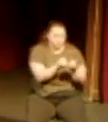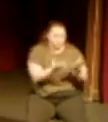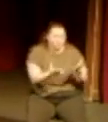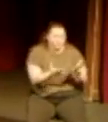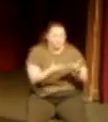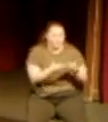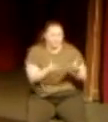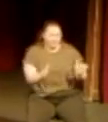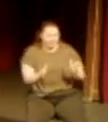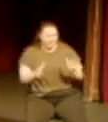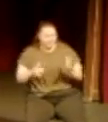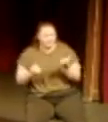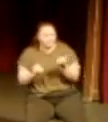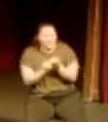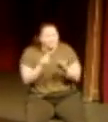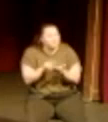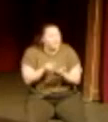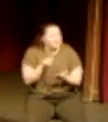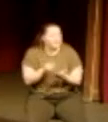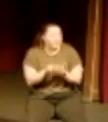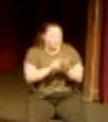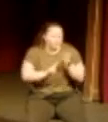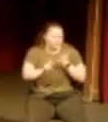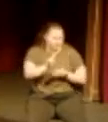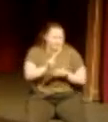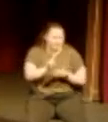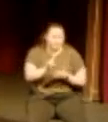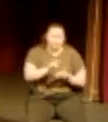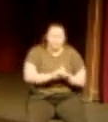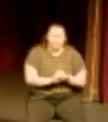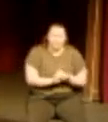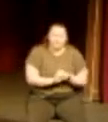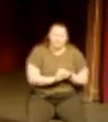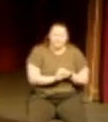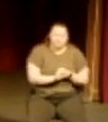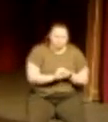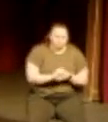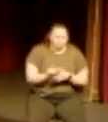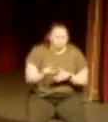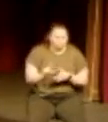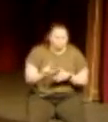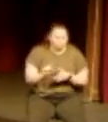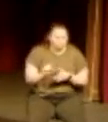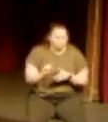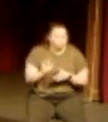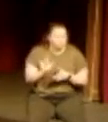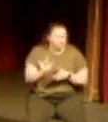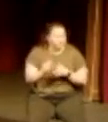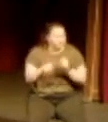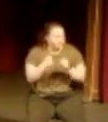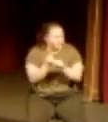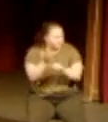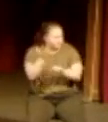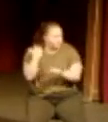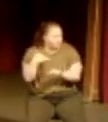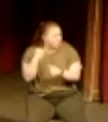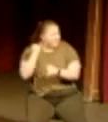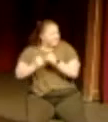publicly funded four-year university. 25 years ago, we were a finalist for UC Merced, and they went that